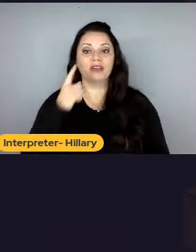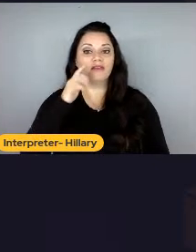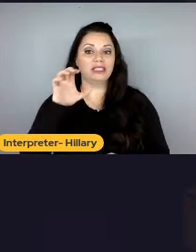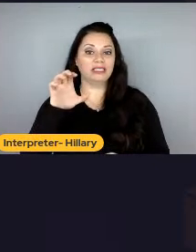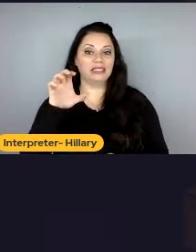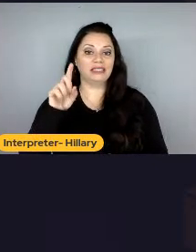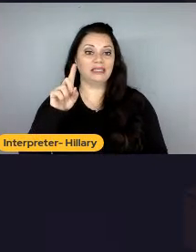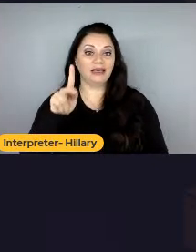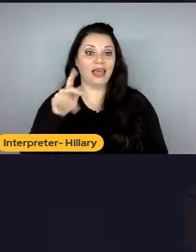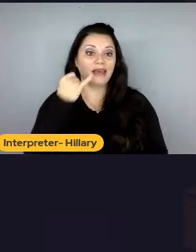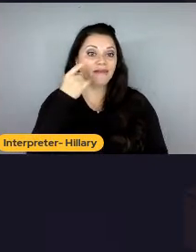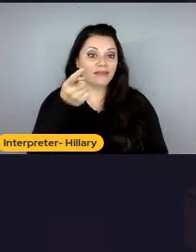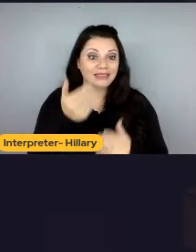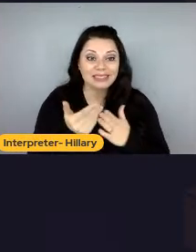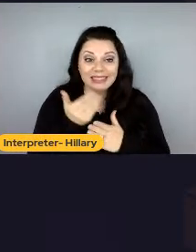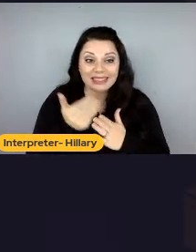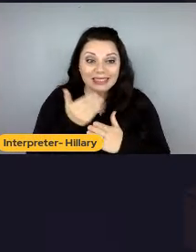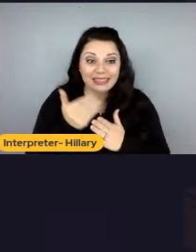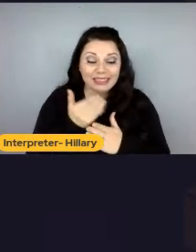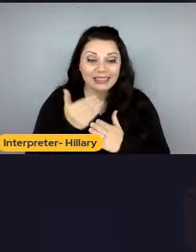with CDK,